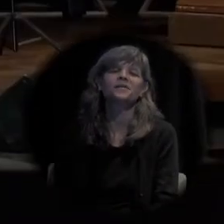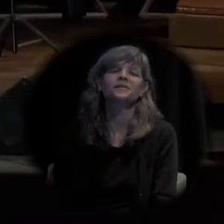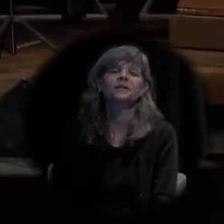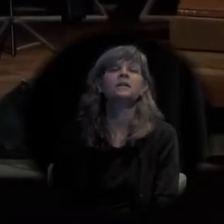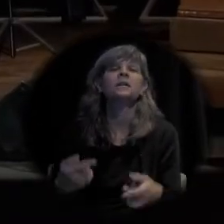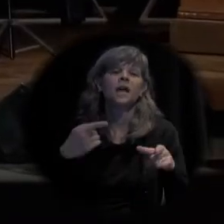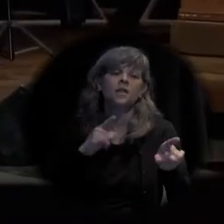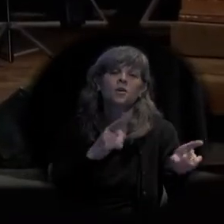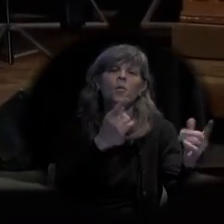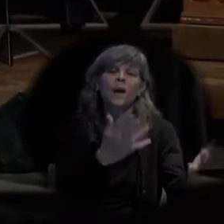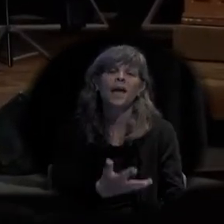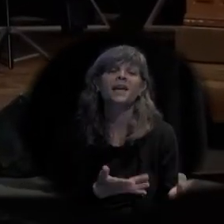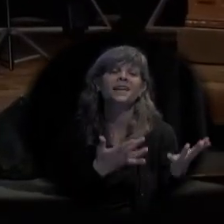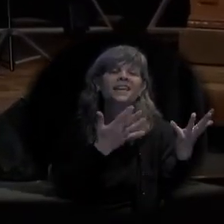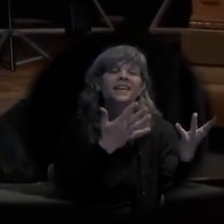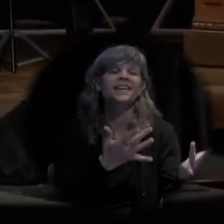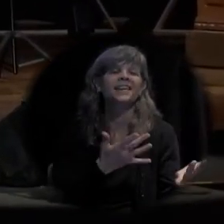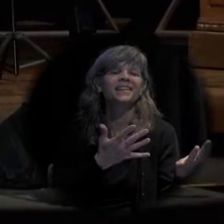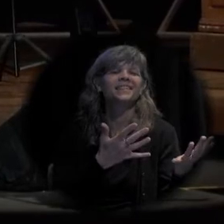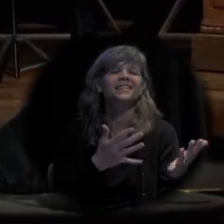now in the